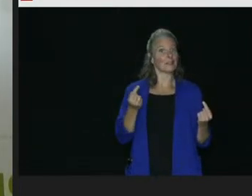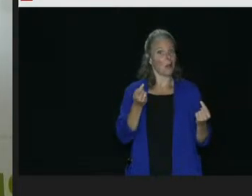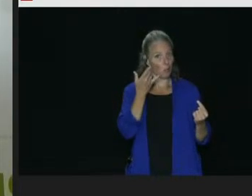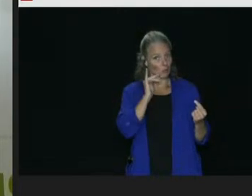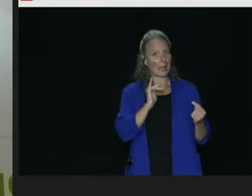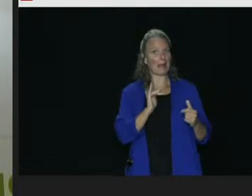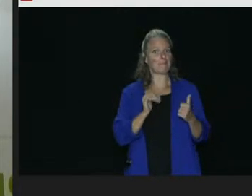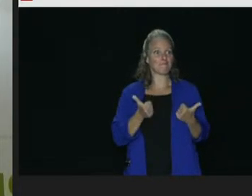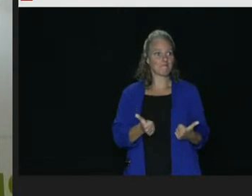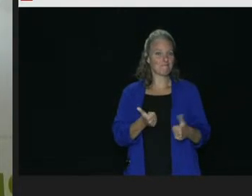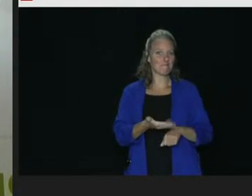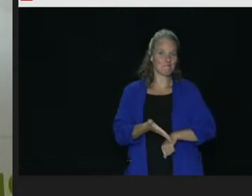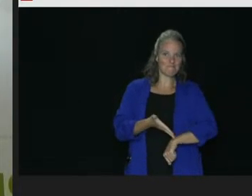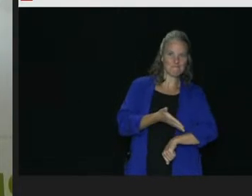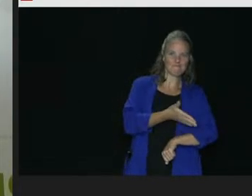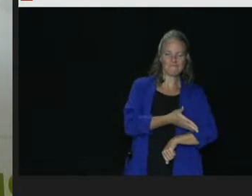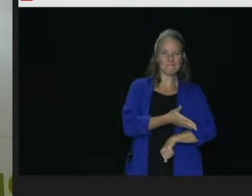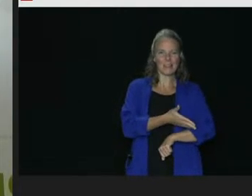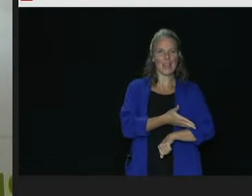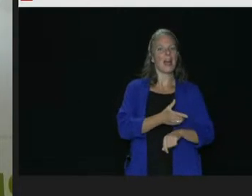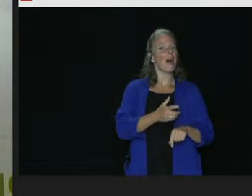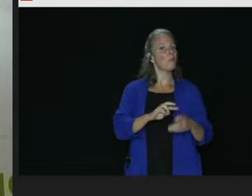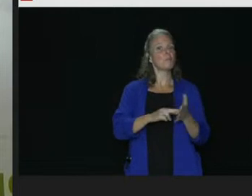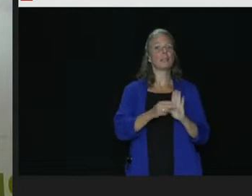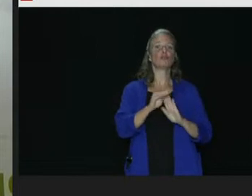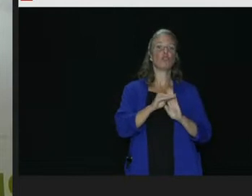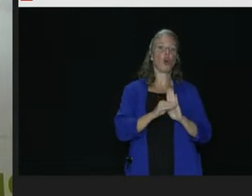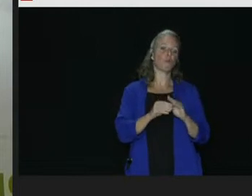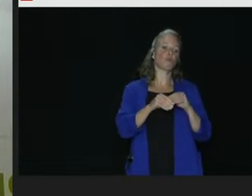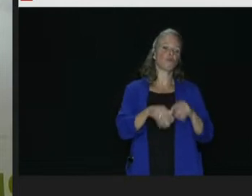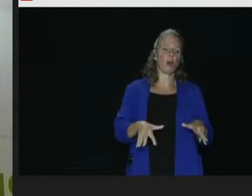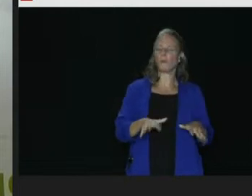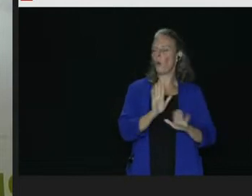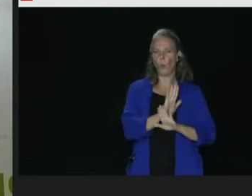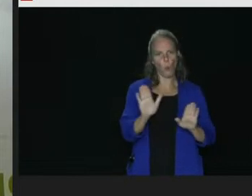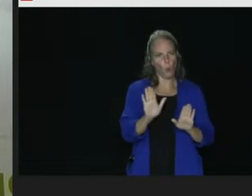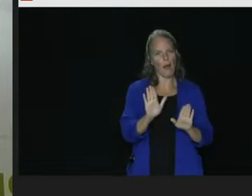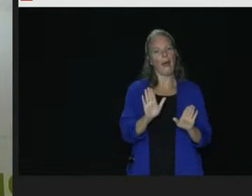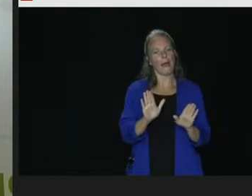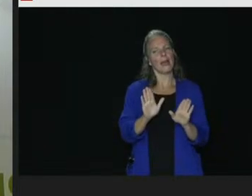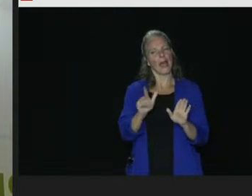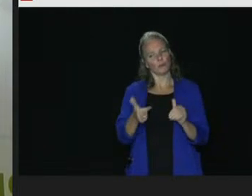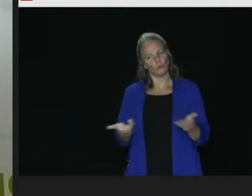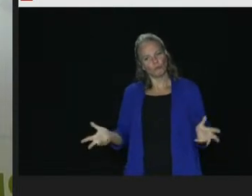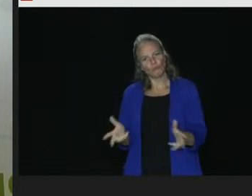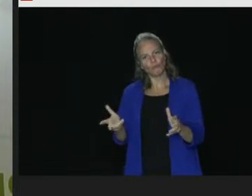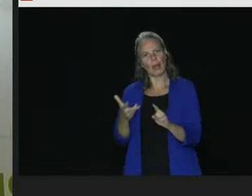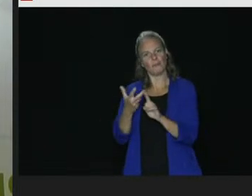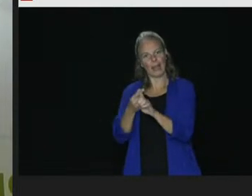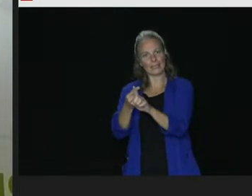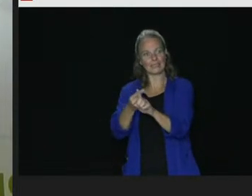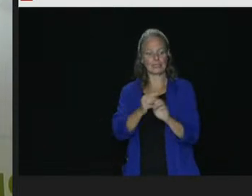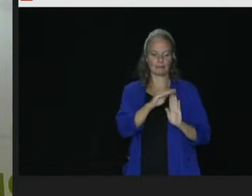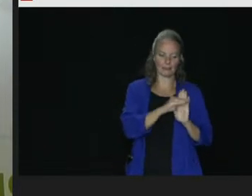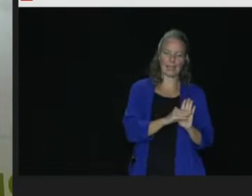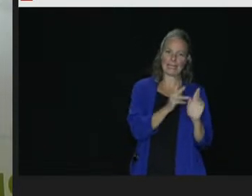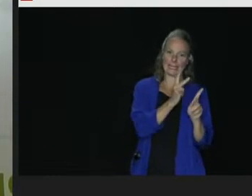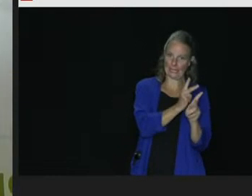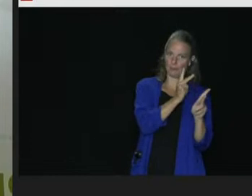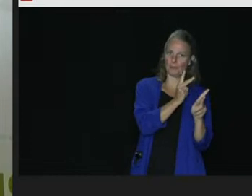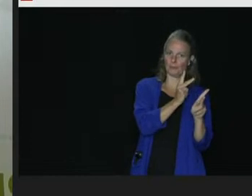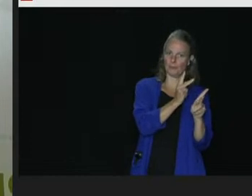mustn't let go of these measures quickly while our vaccination rates are going up. So that's that piece of forecast.